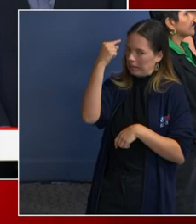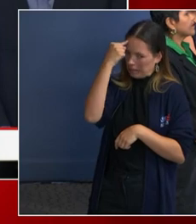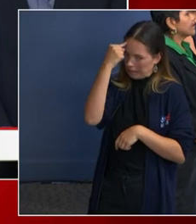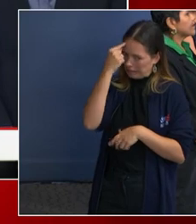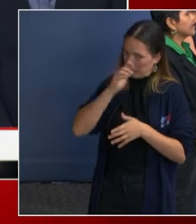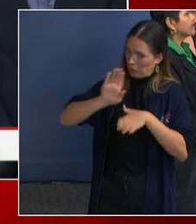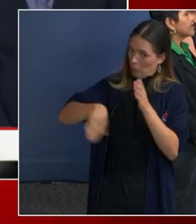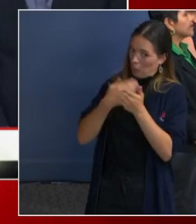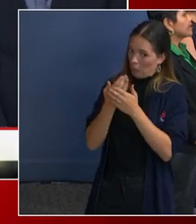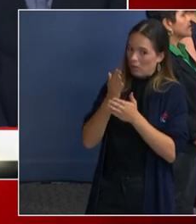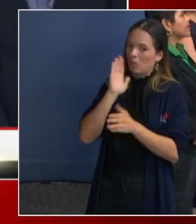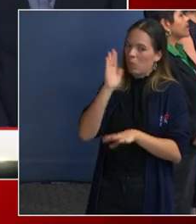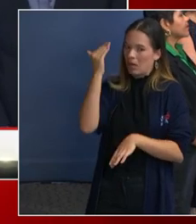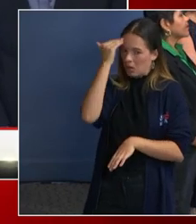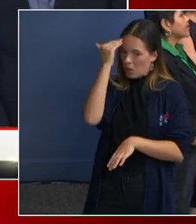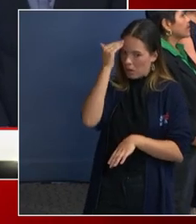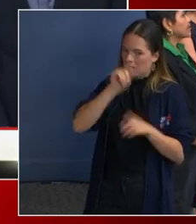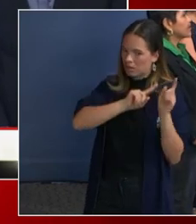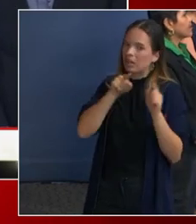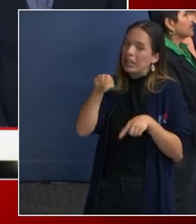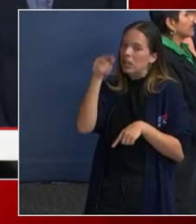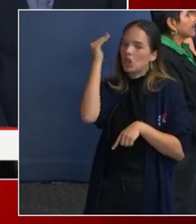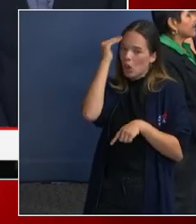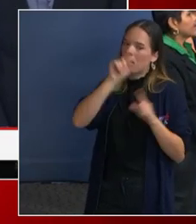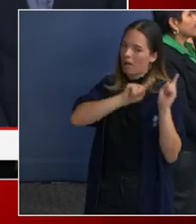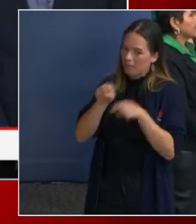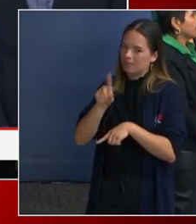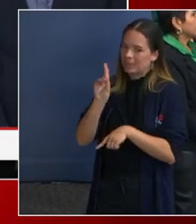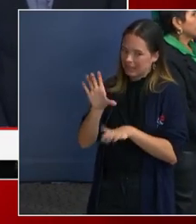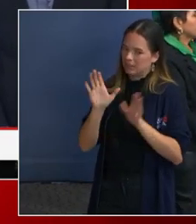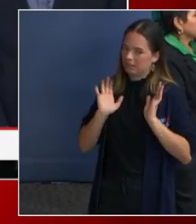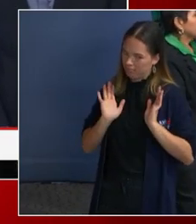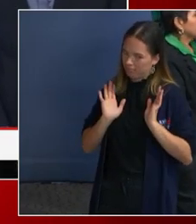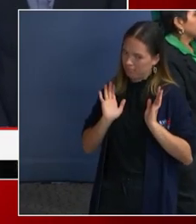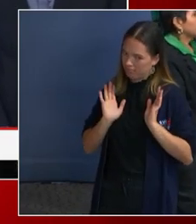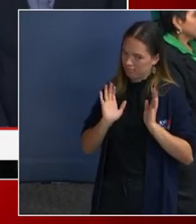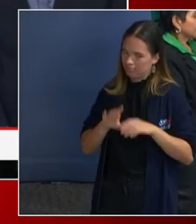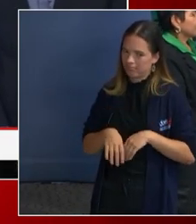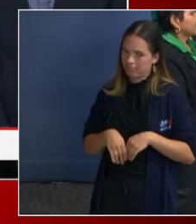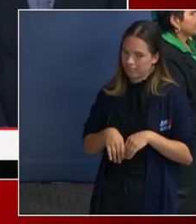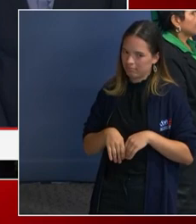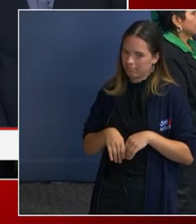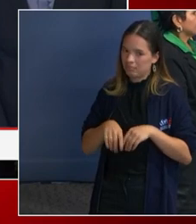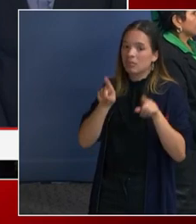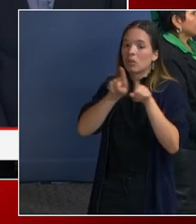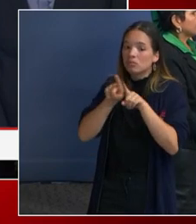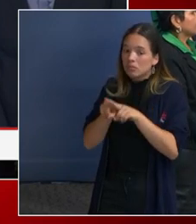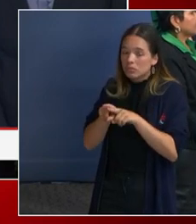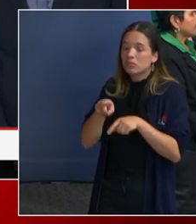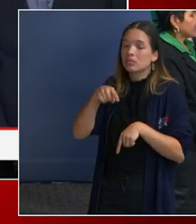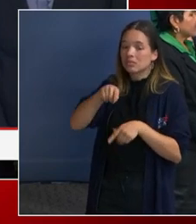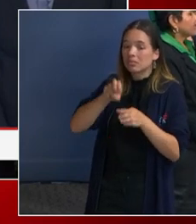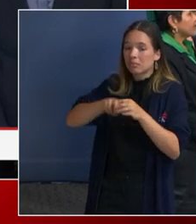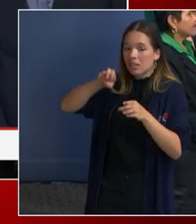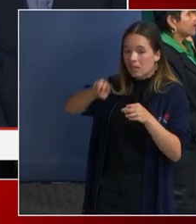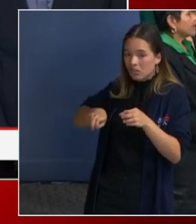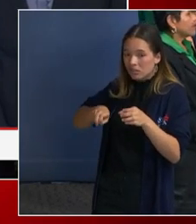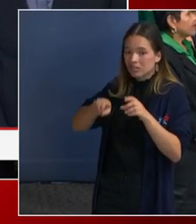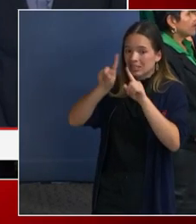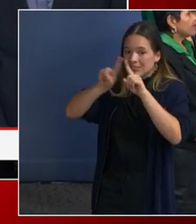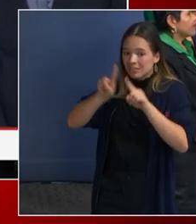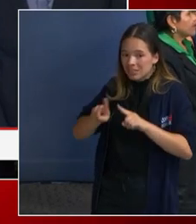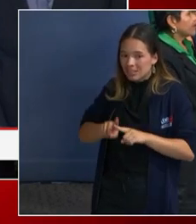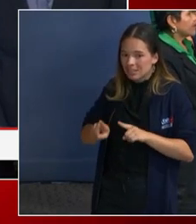We also got reports, and we get reports that people are getting off at various places from Texas to